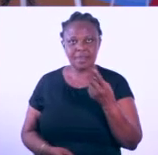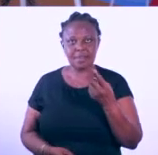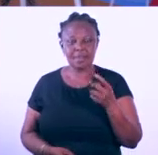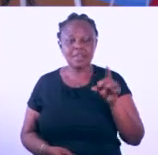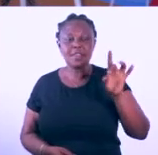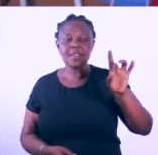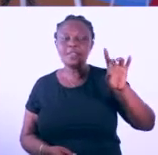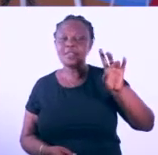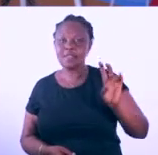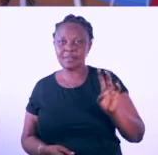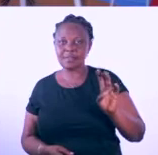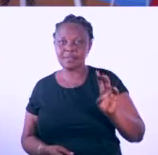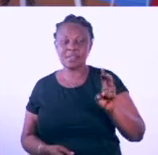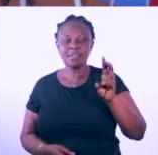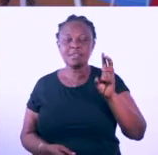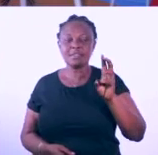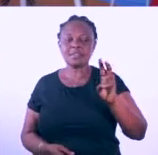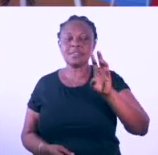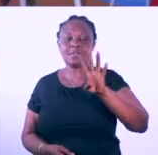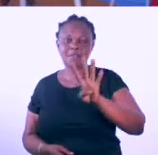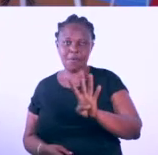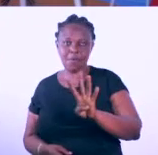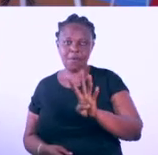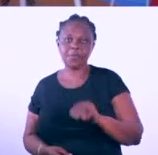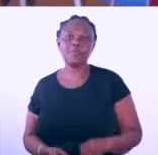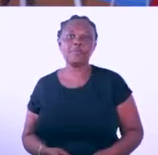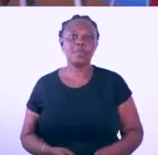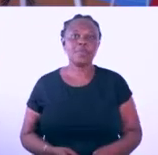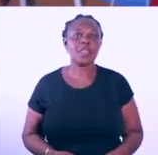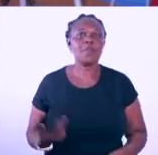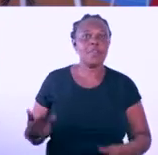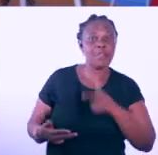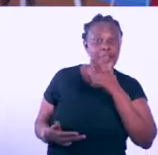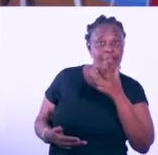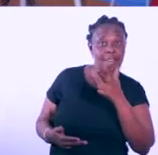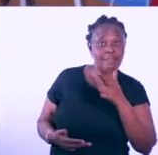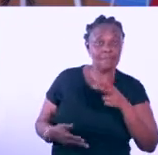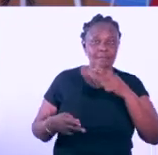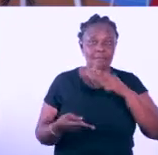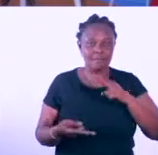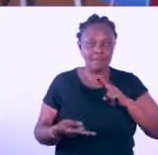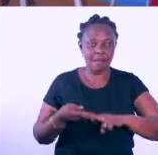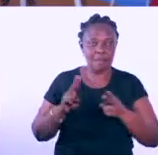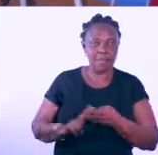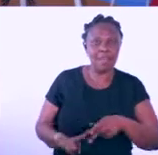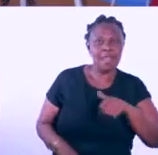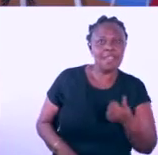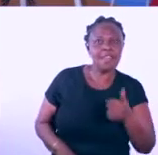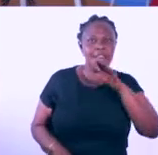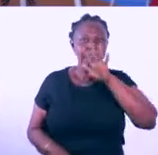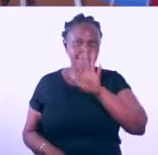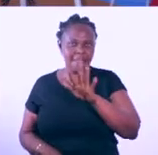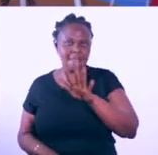87, 64. Now let's come to the 3-digit numbers. Point to any 5 of them